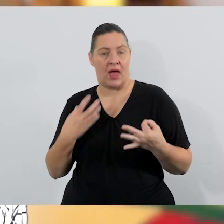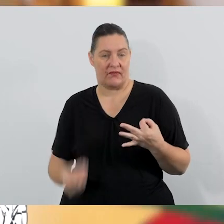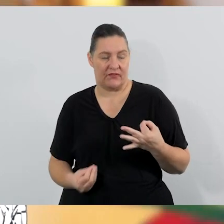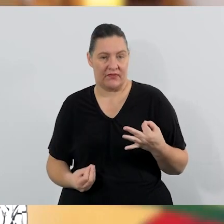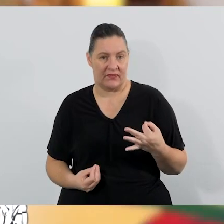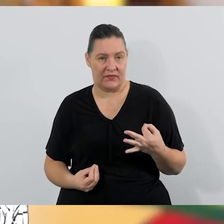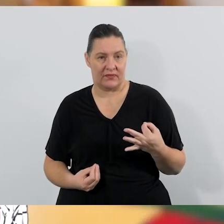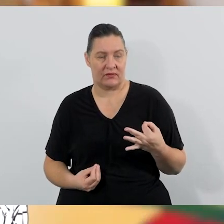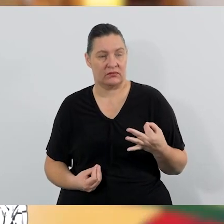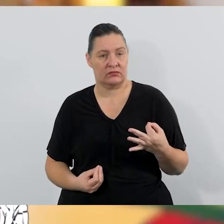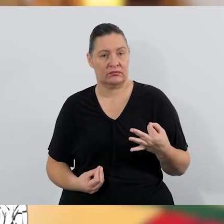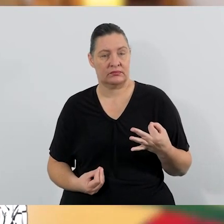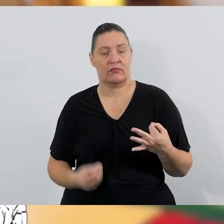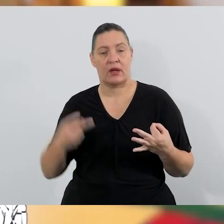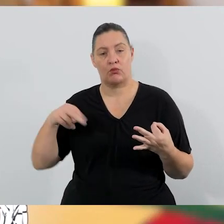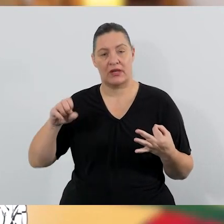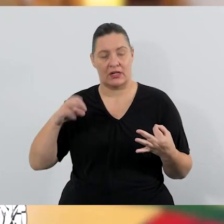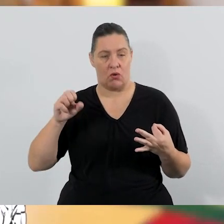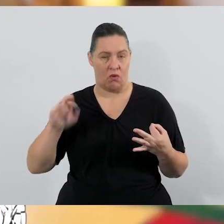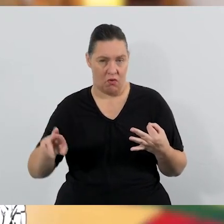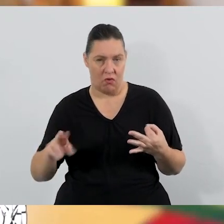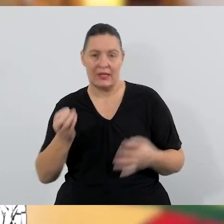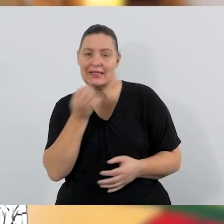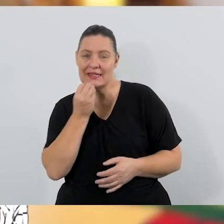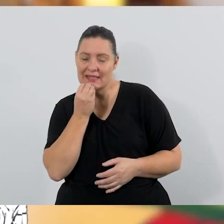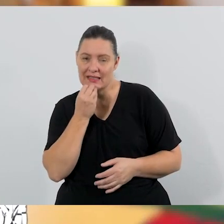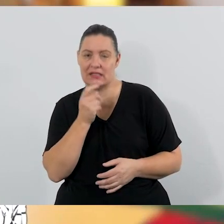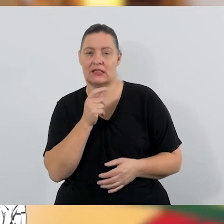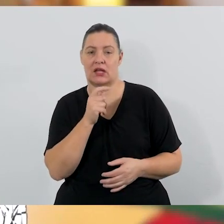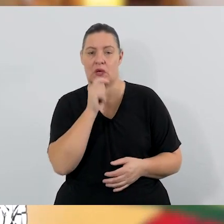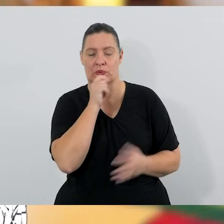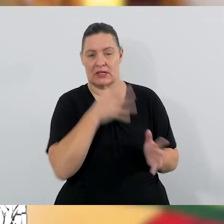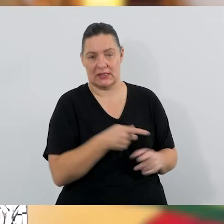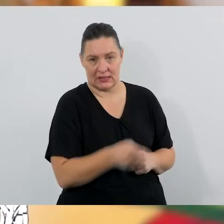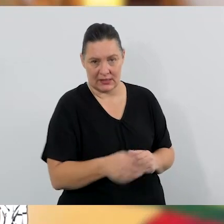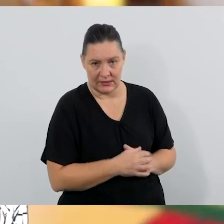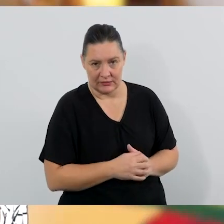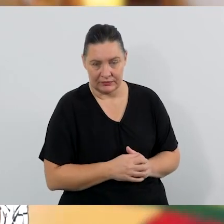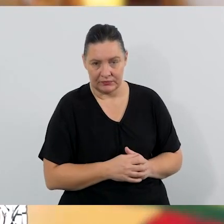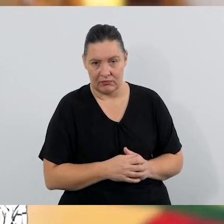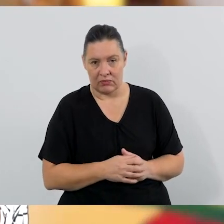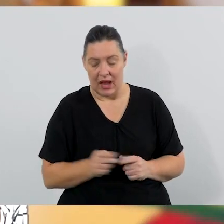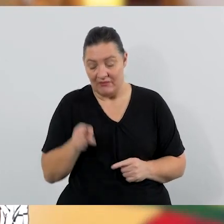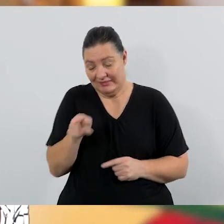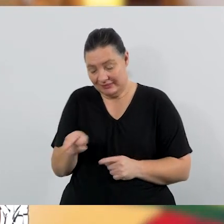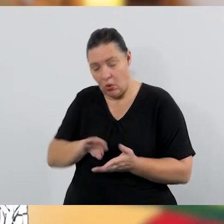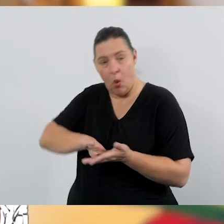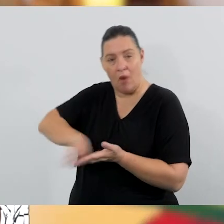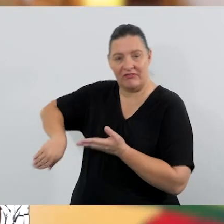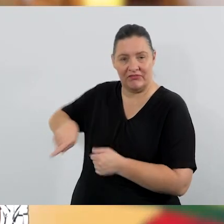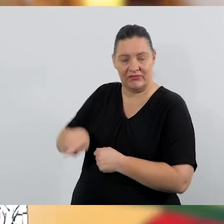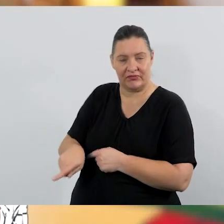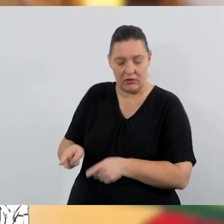then we have the predators which eat the consumers. So now, if we remove the